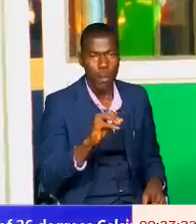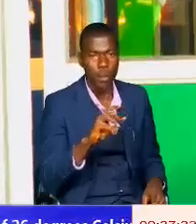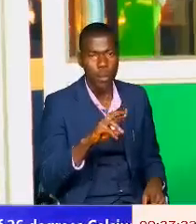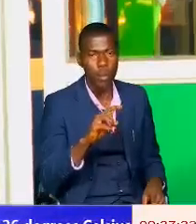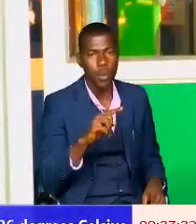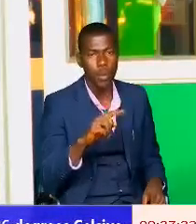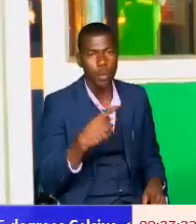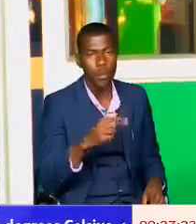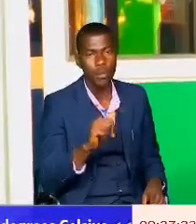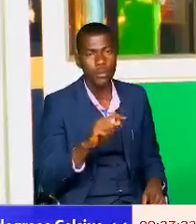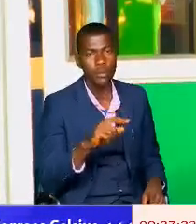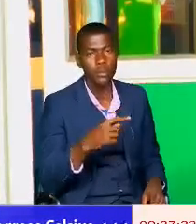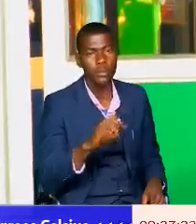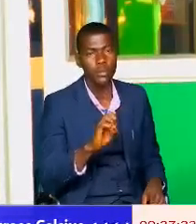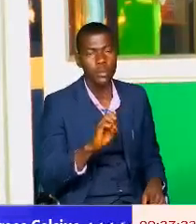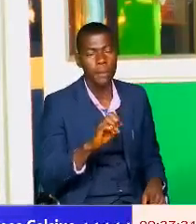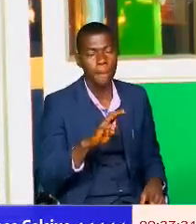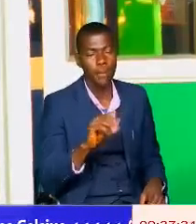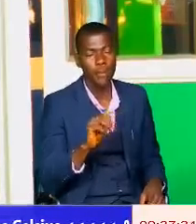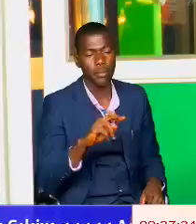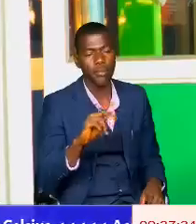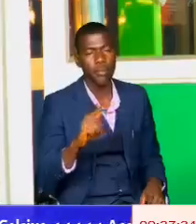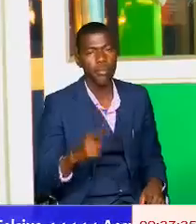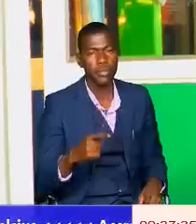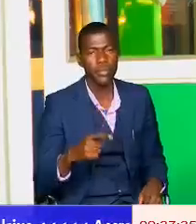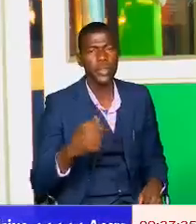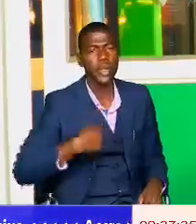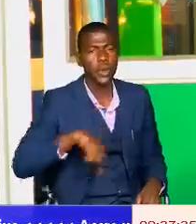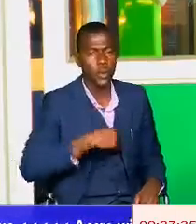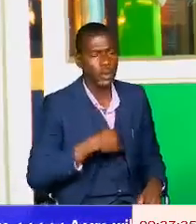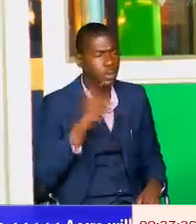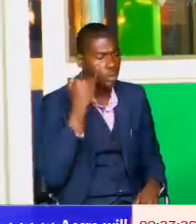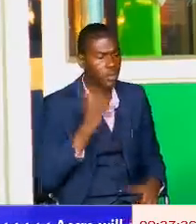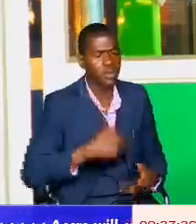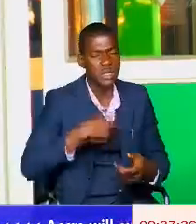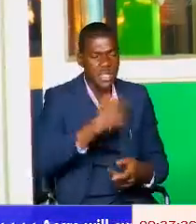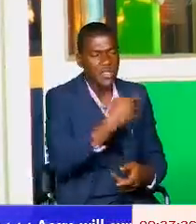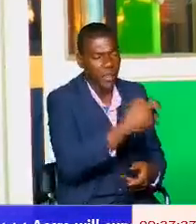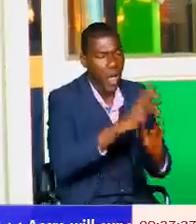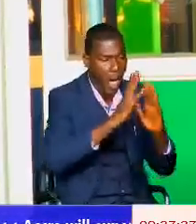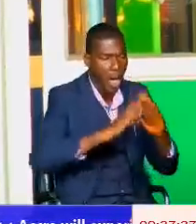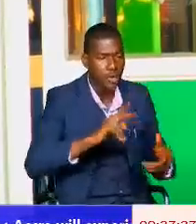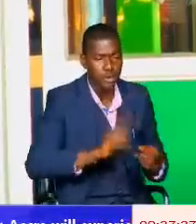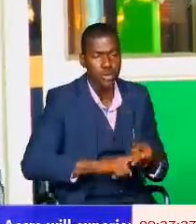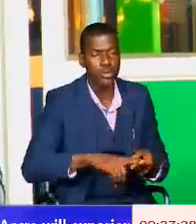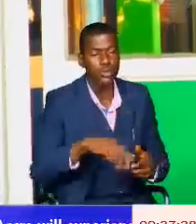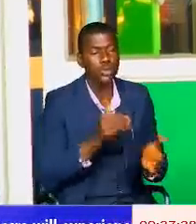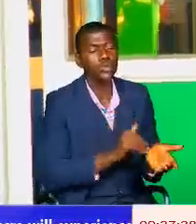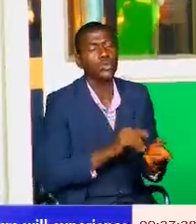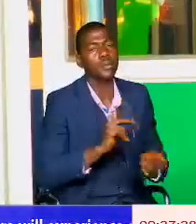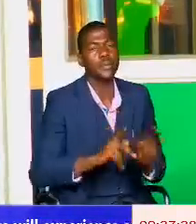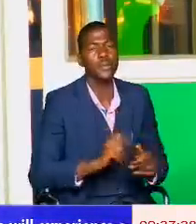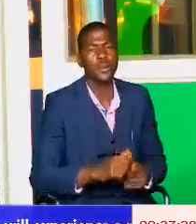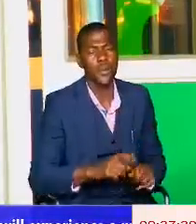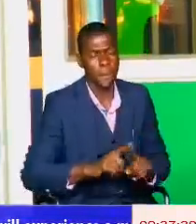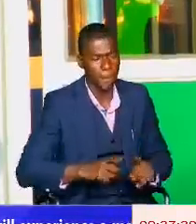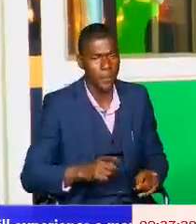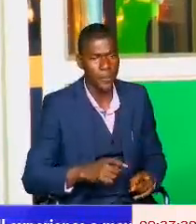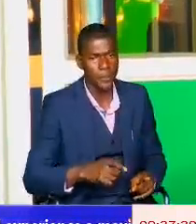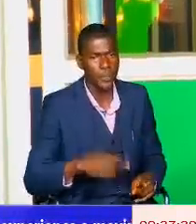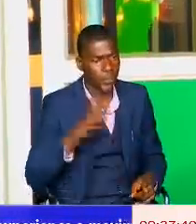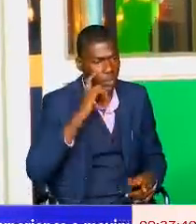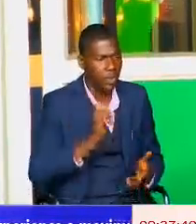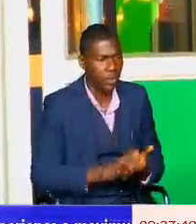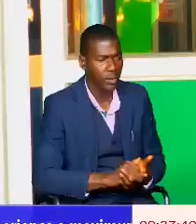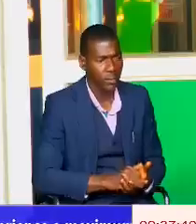our accounts. And our responsibility now was to give the houses to the doctors. However, waiting can't